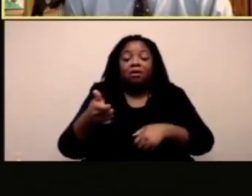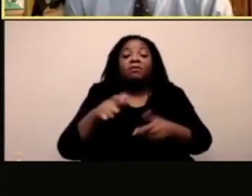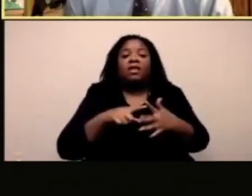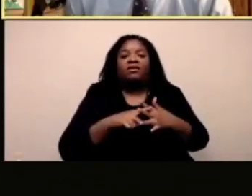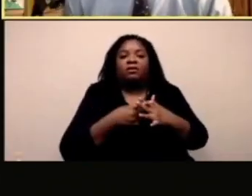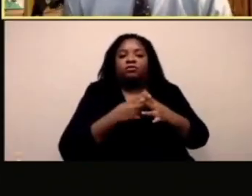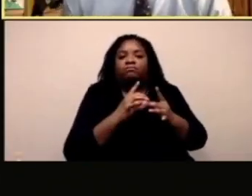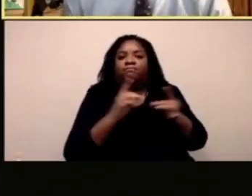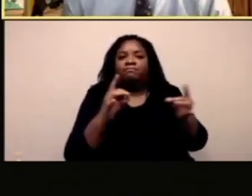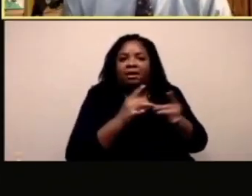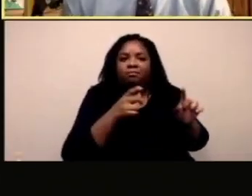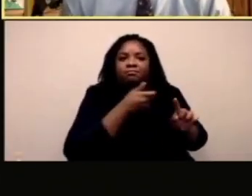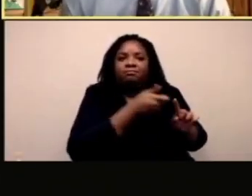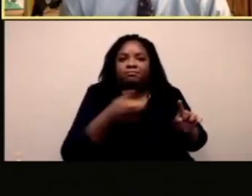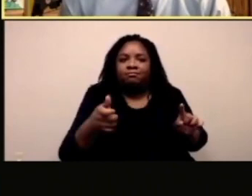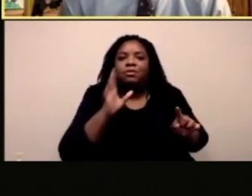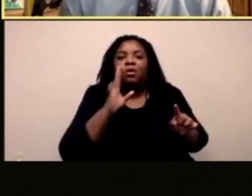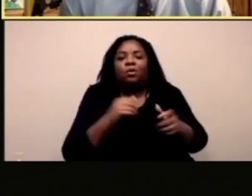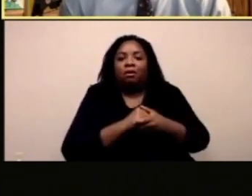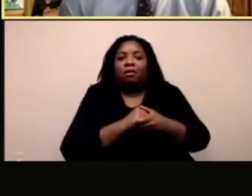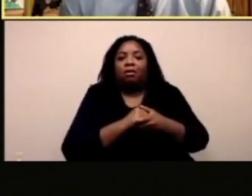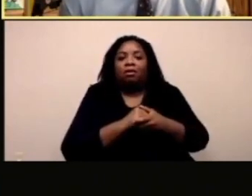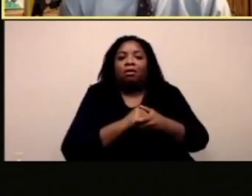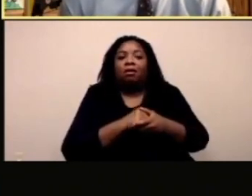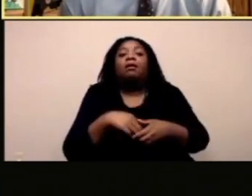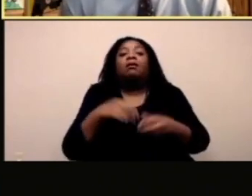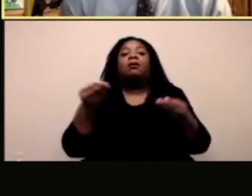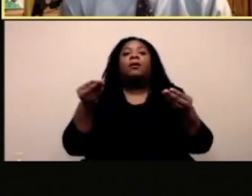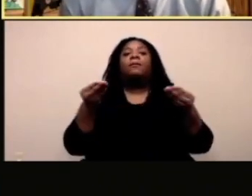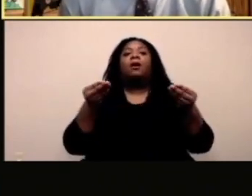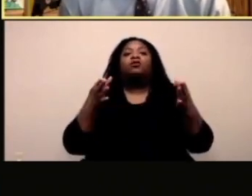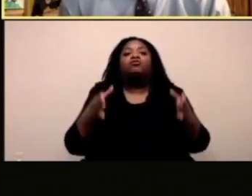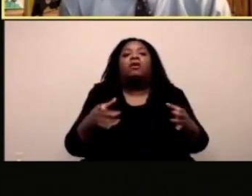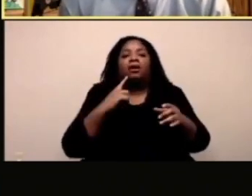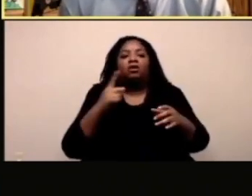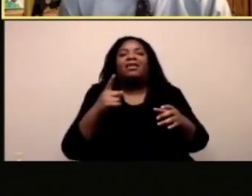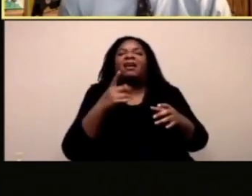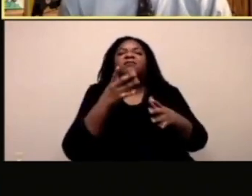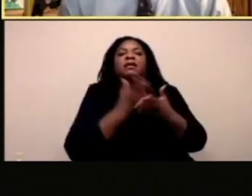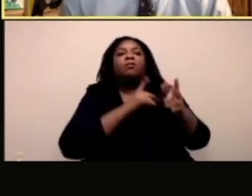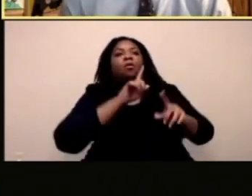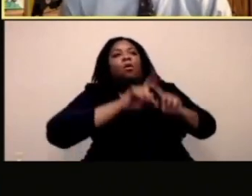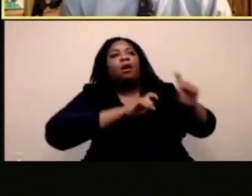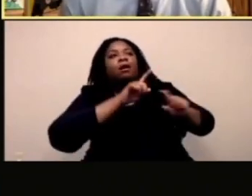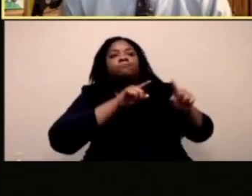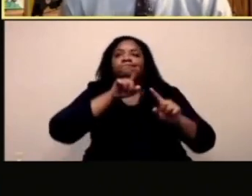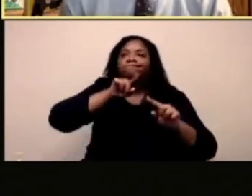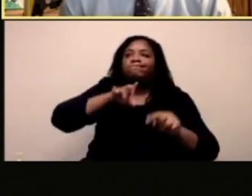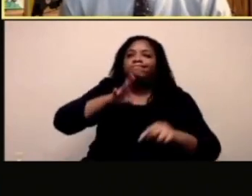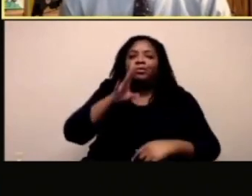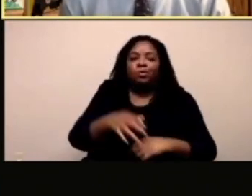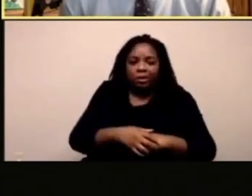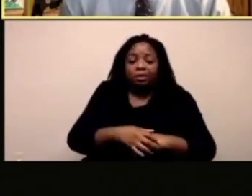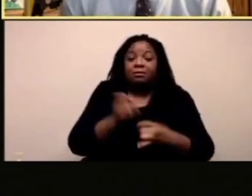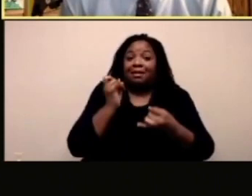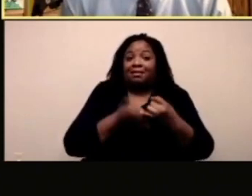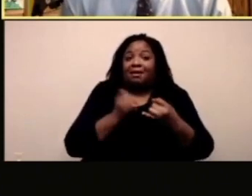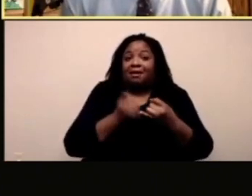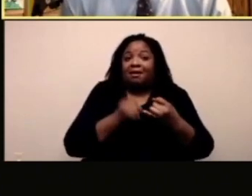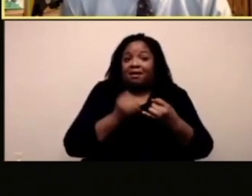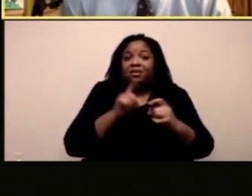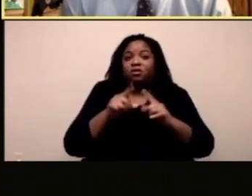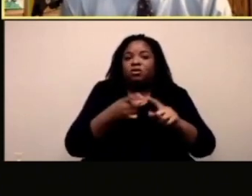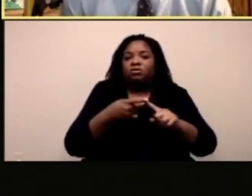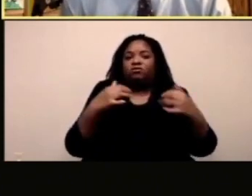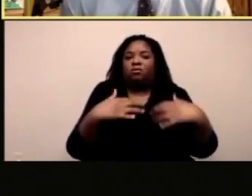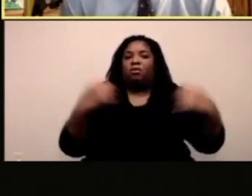panelists, some moderator curated questions for the panelists. And finally, we'll try to take some questions from the